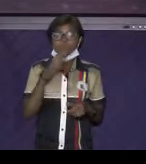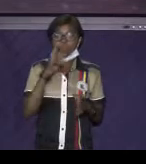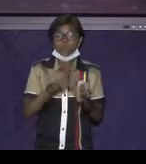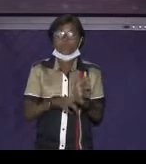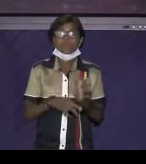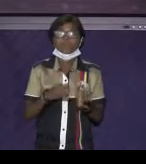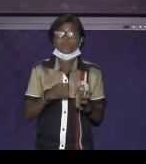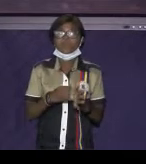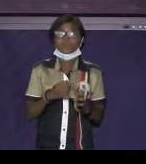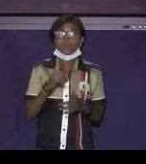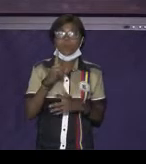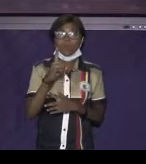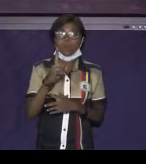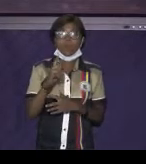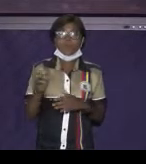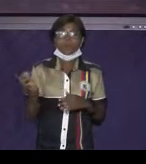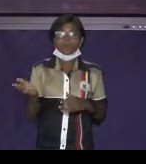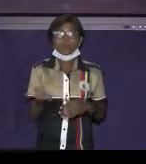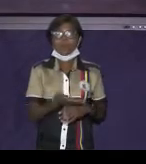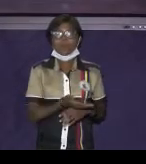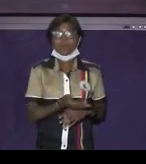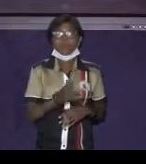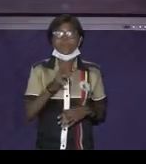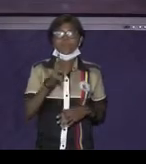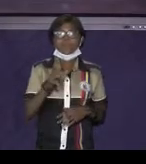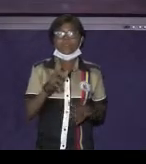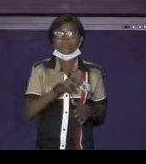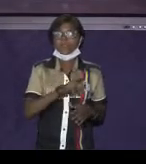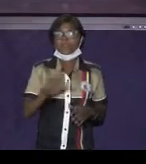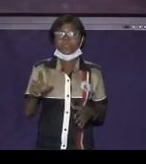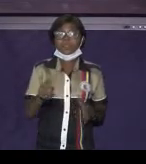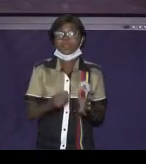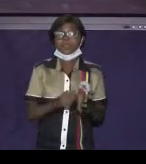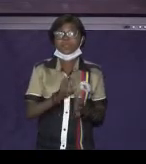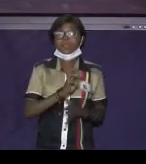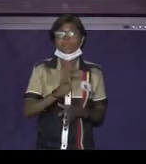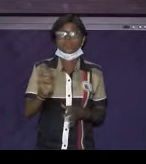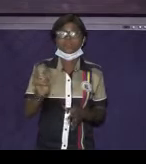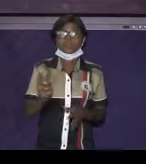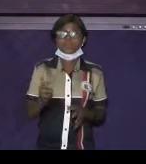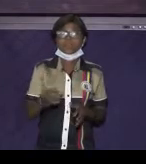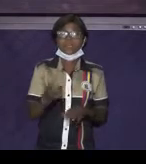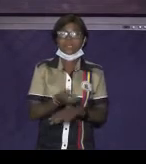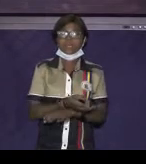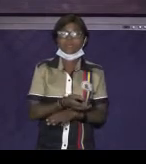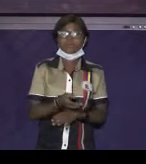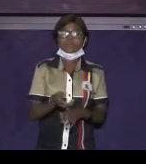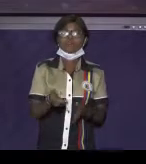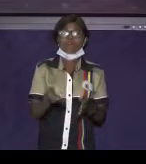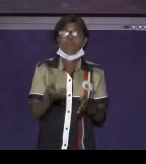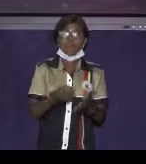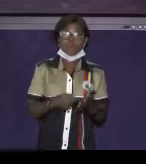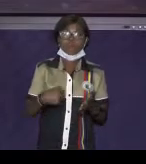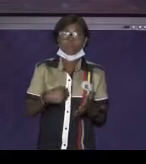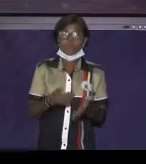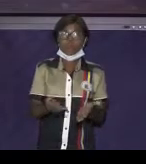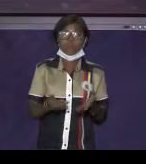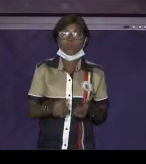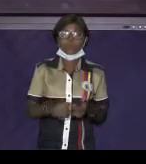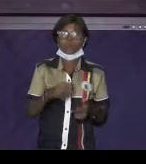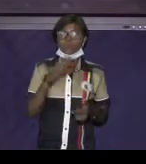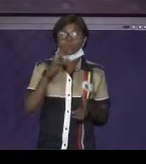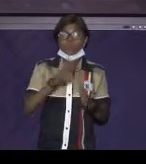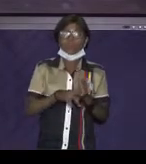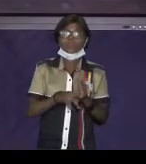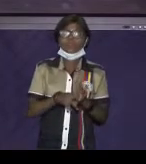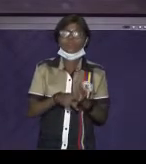this ratio, that will be 1 over 3,600. Then times what we want to reduce, which is 36,000